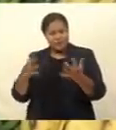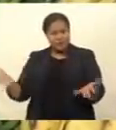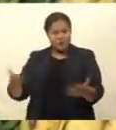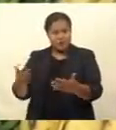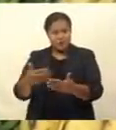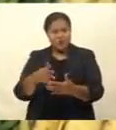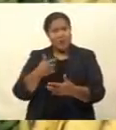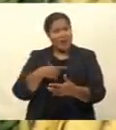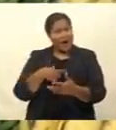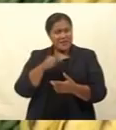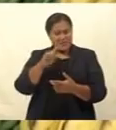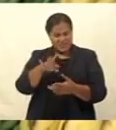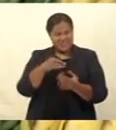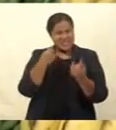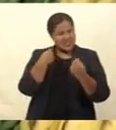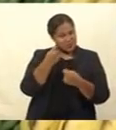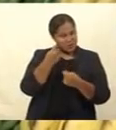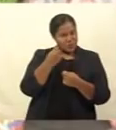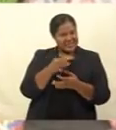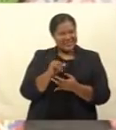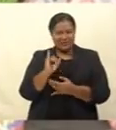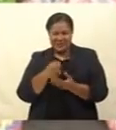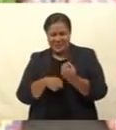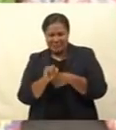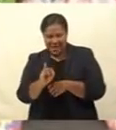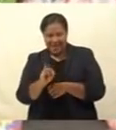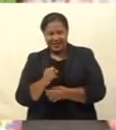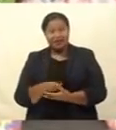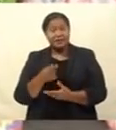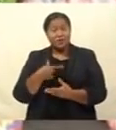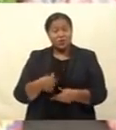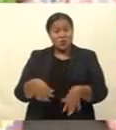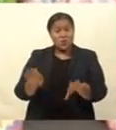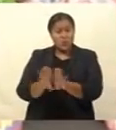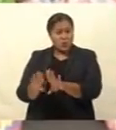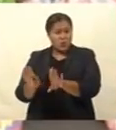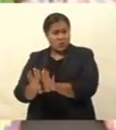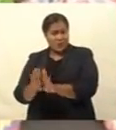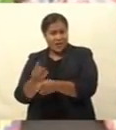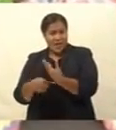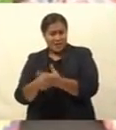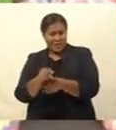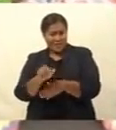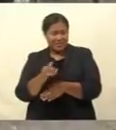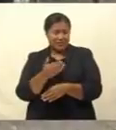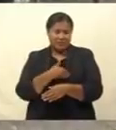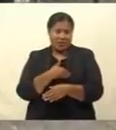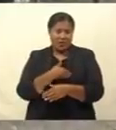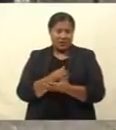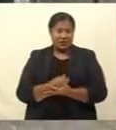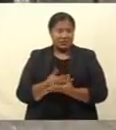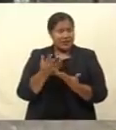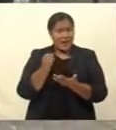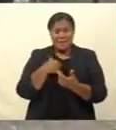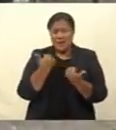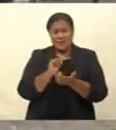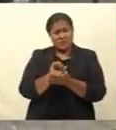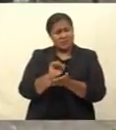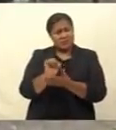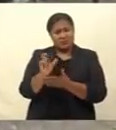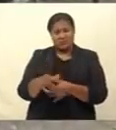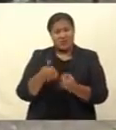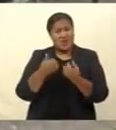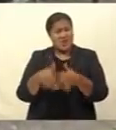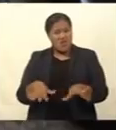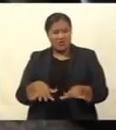are perishable items. With the new lockdown measures coming into effect from this morning, many vendors have lost on their